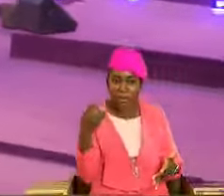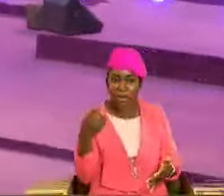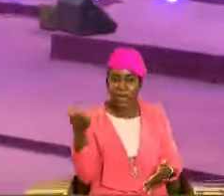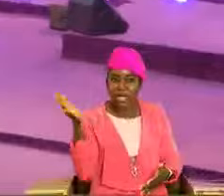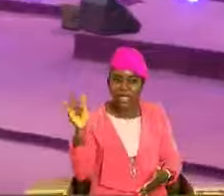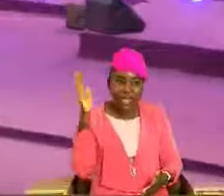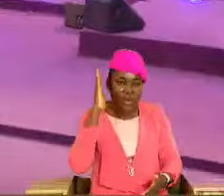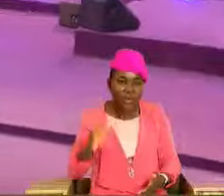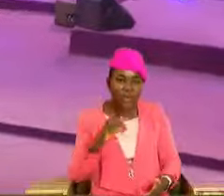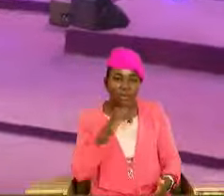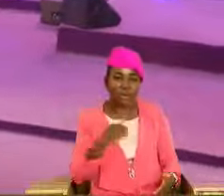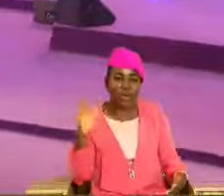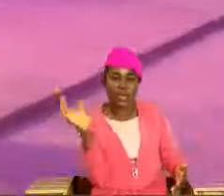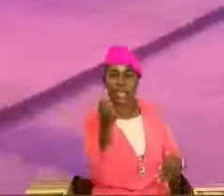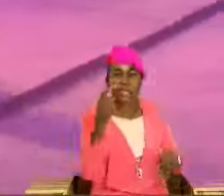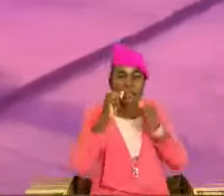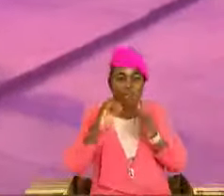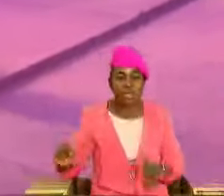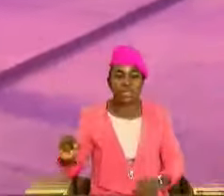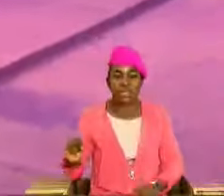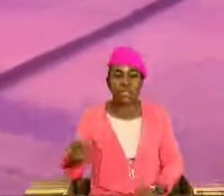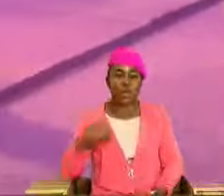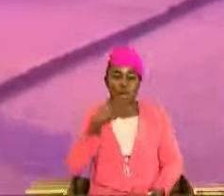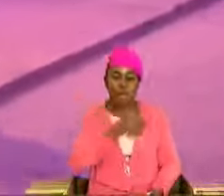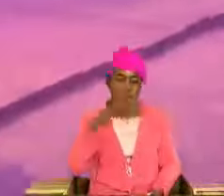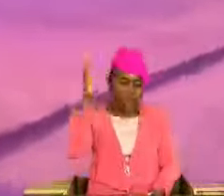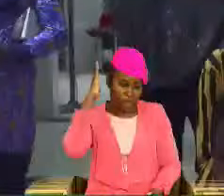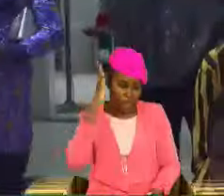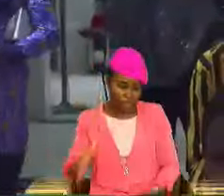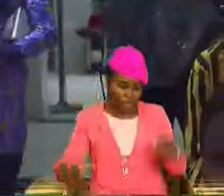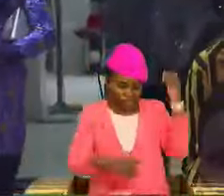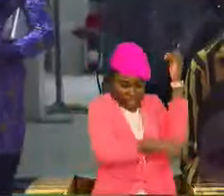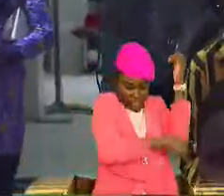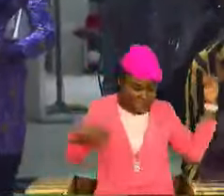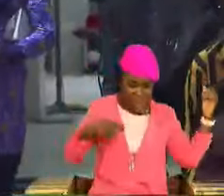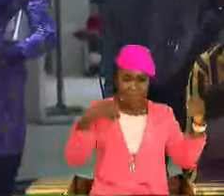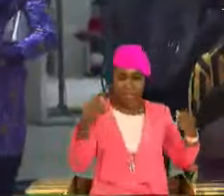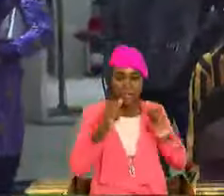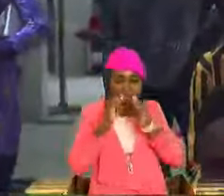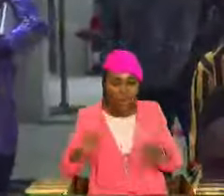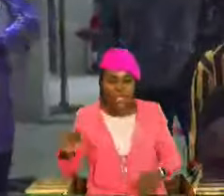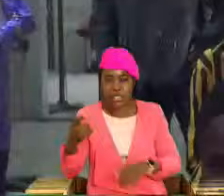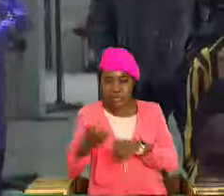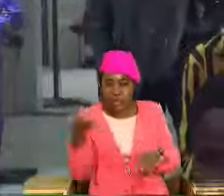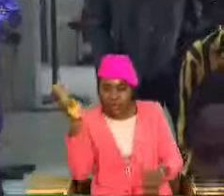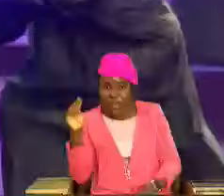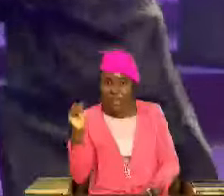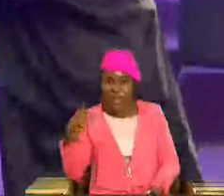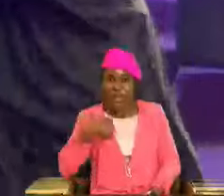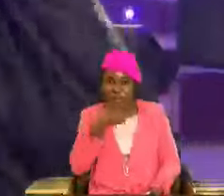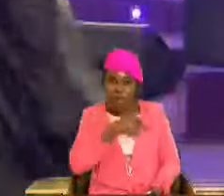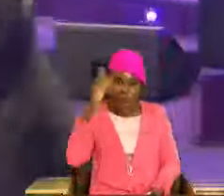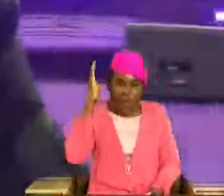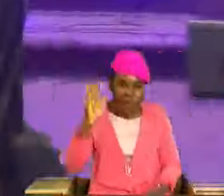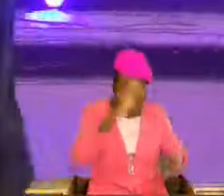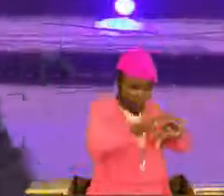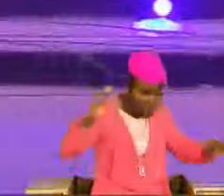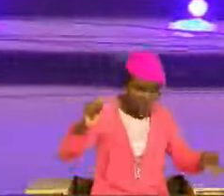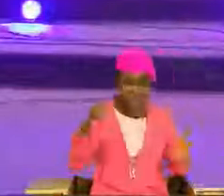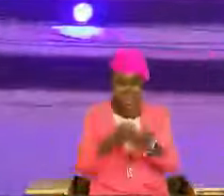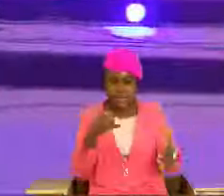them yes we shall steal the blessings from the hand we shall collect the blessings from the